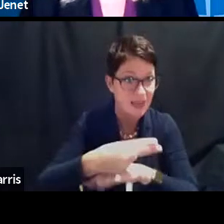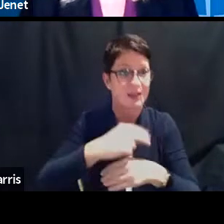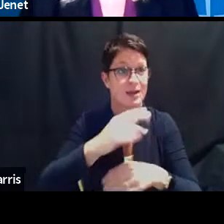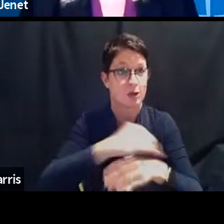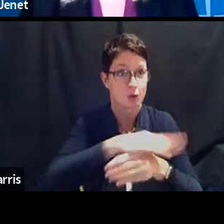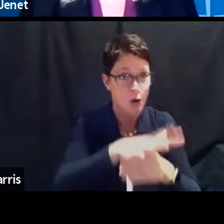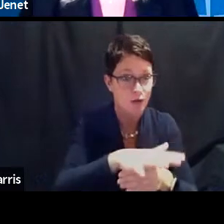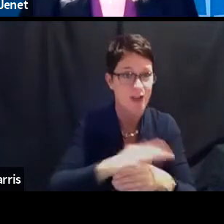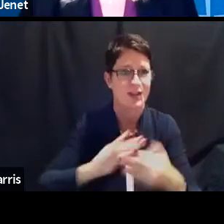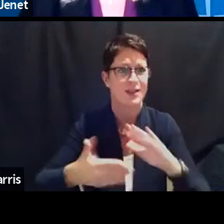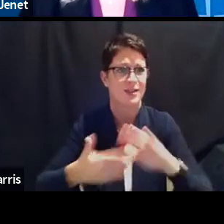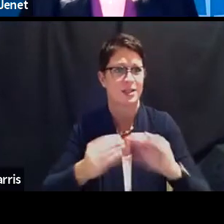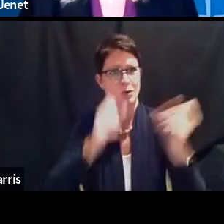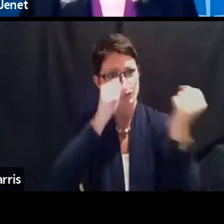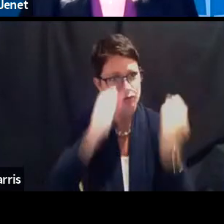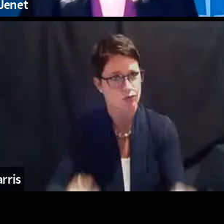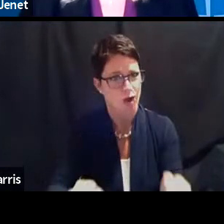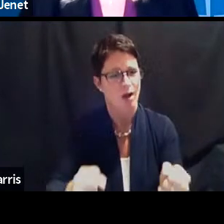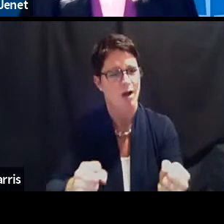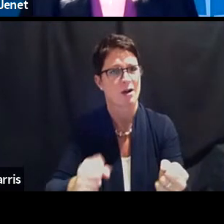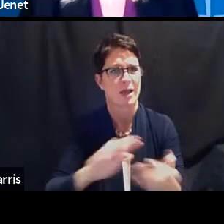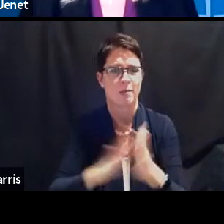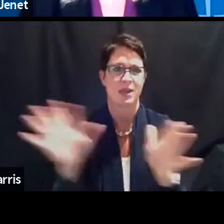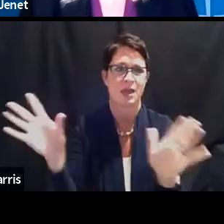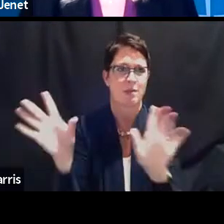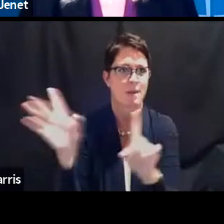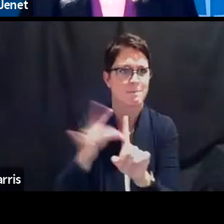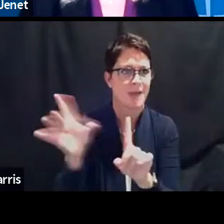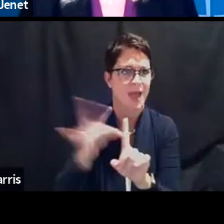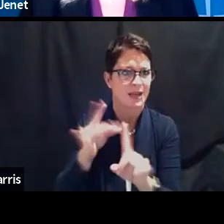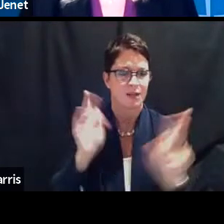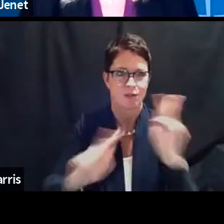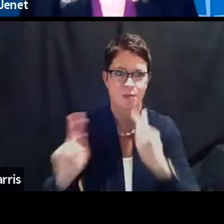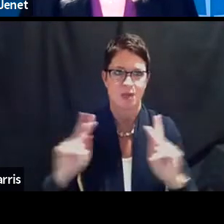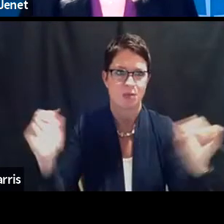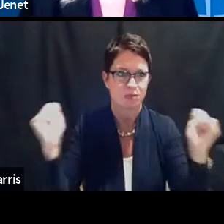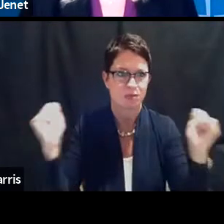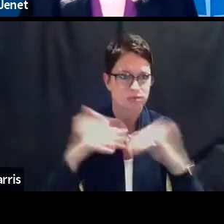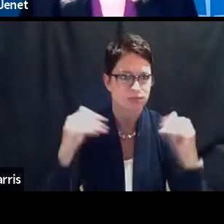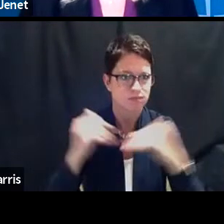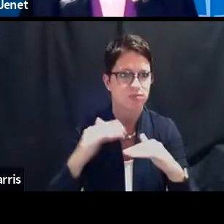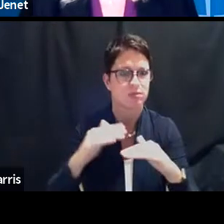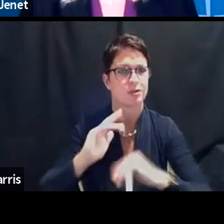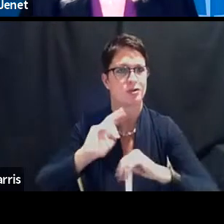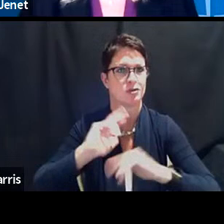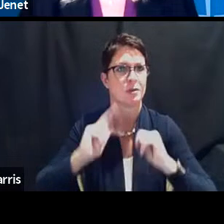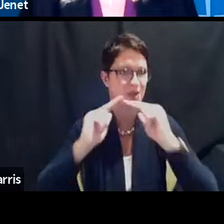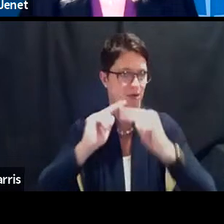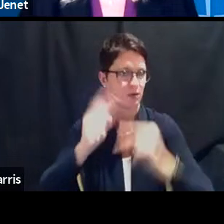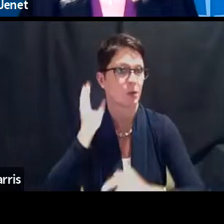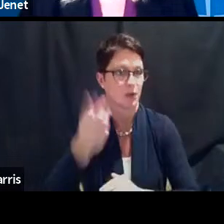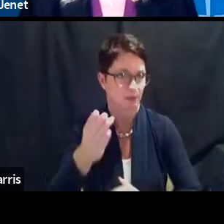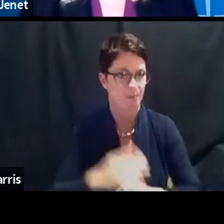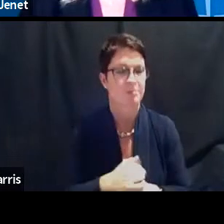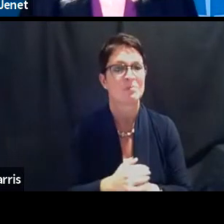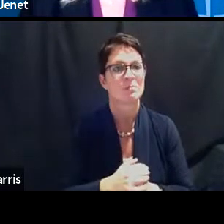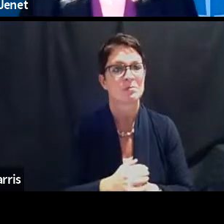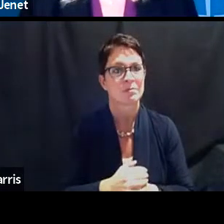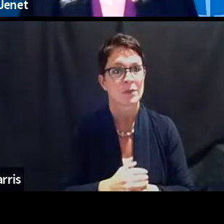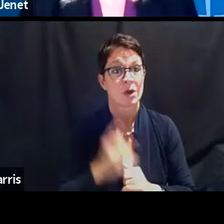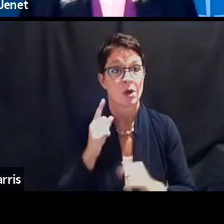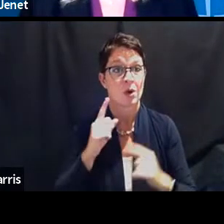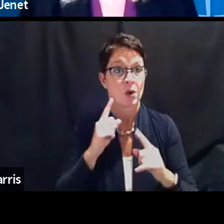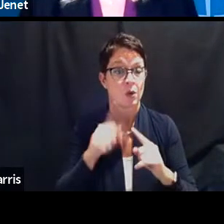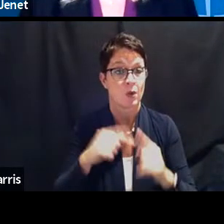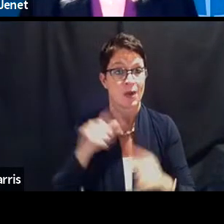city will be even stronger and remain a magnet for those seeking to draw or build on that strength. And when they arrive